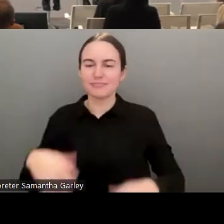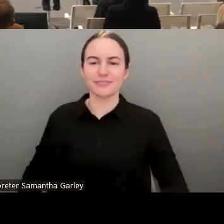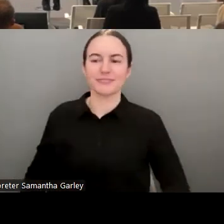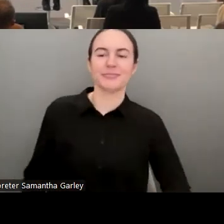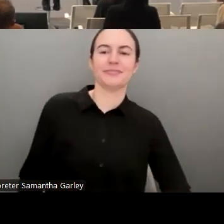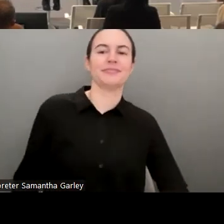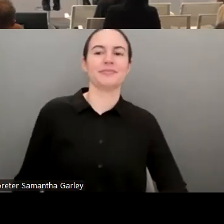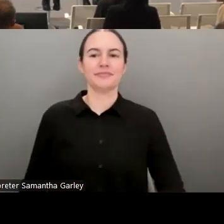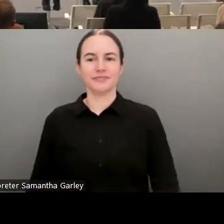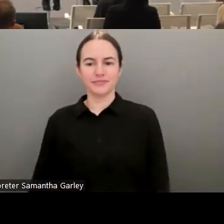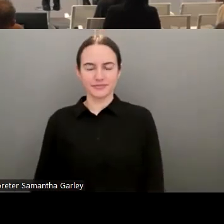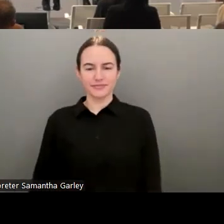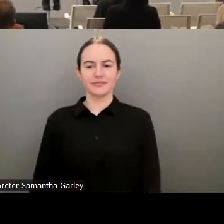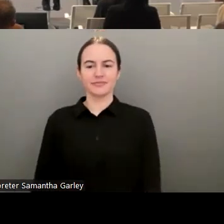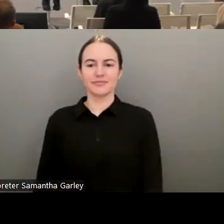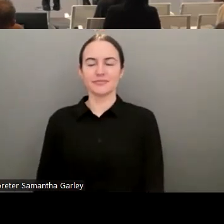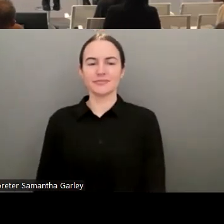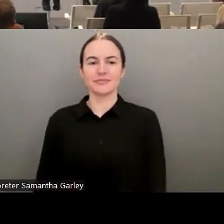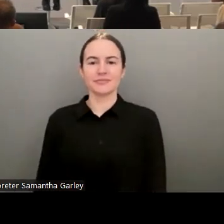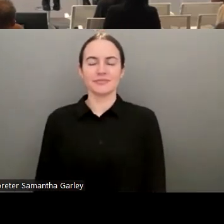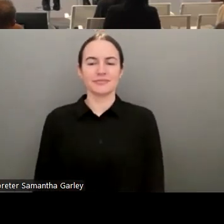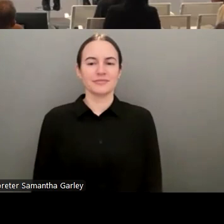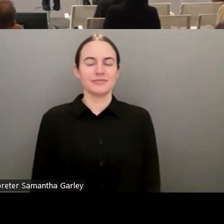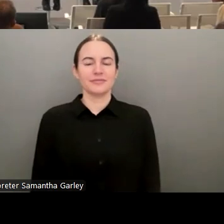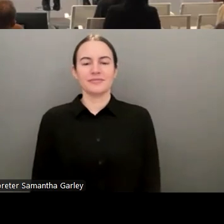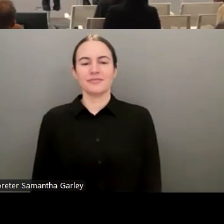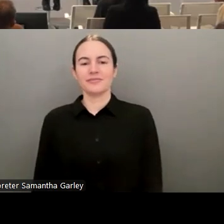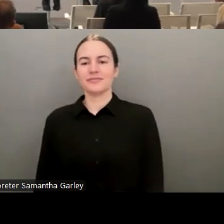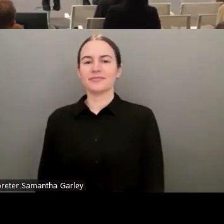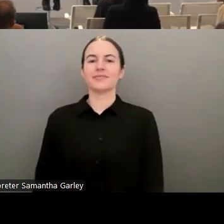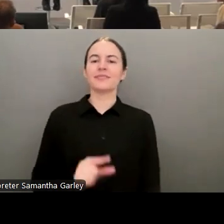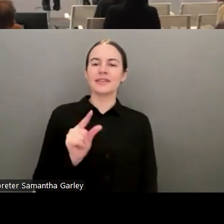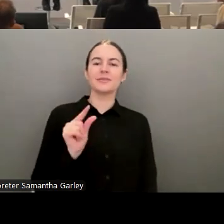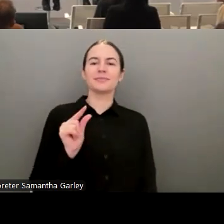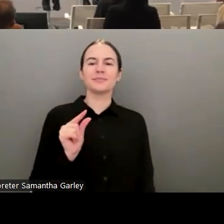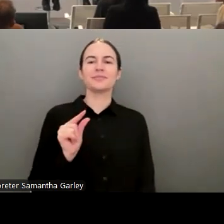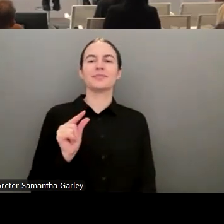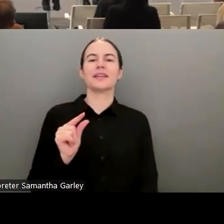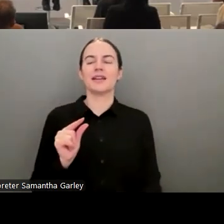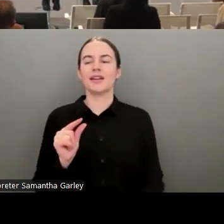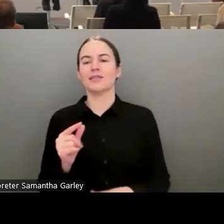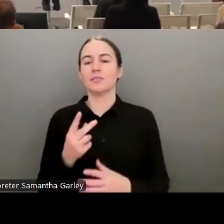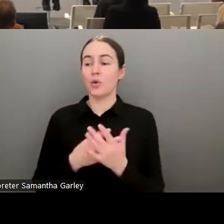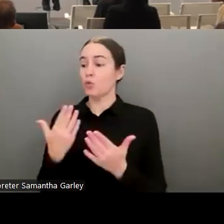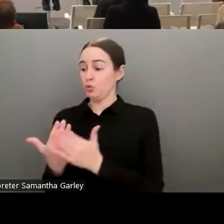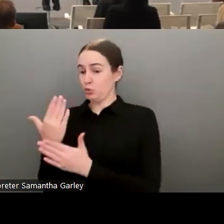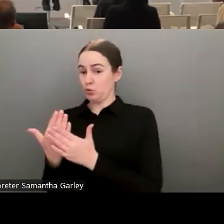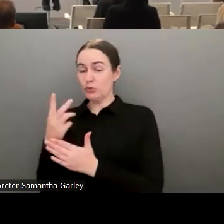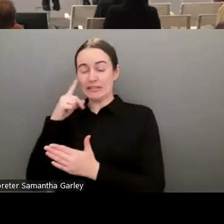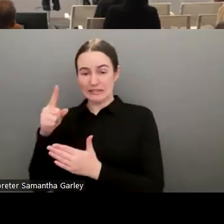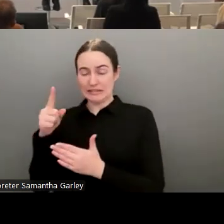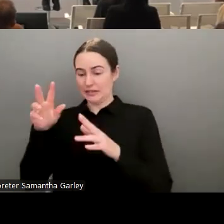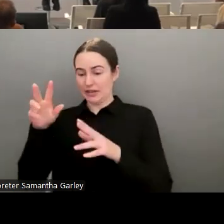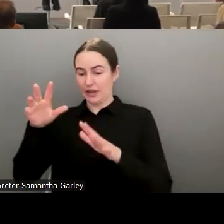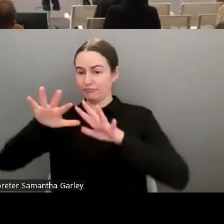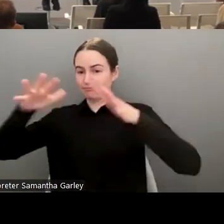fits both, right? Like it's kind of giving the overview for people who new to the field, but also